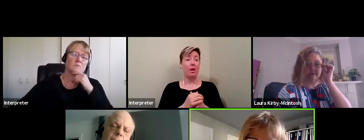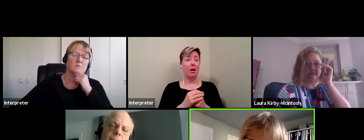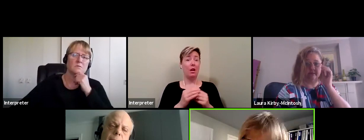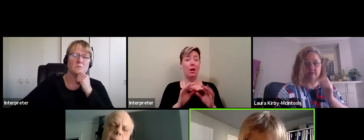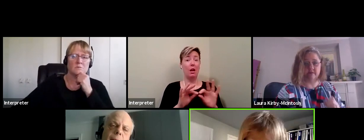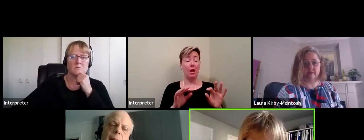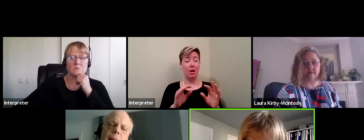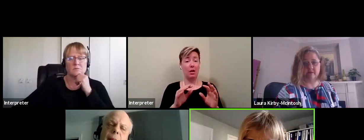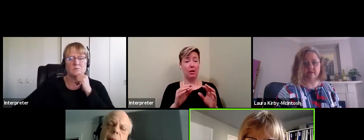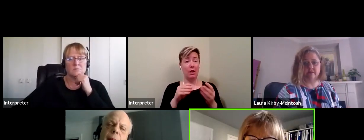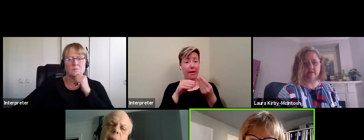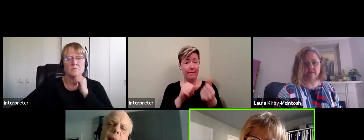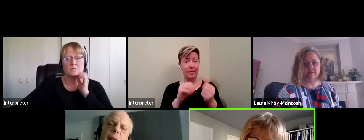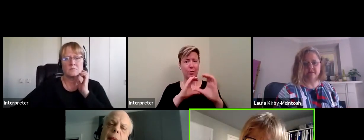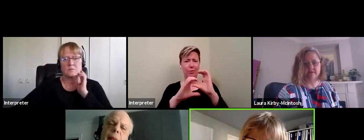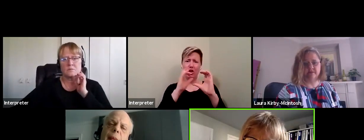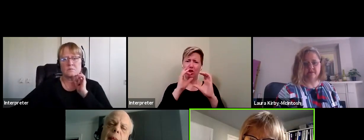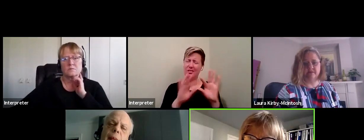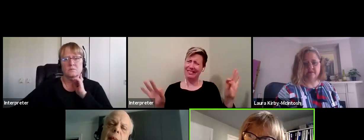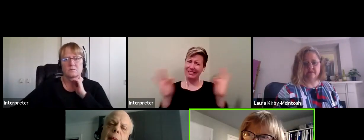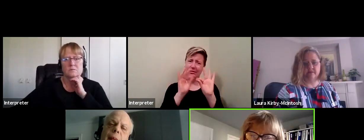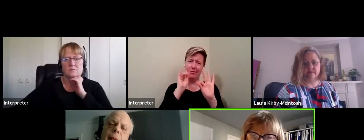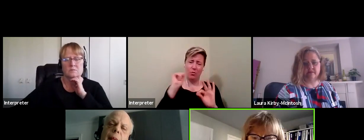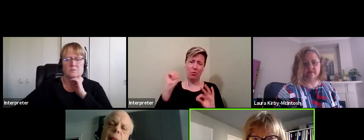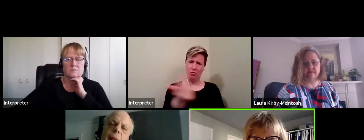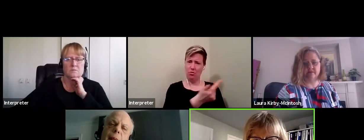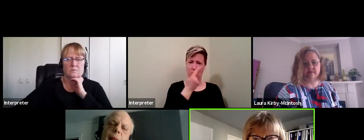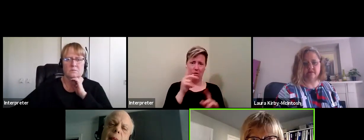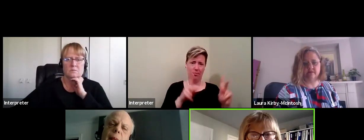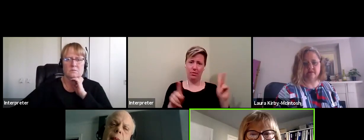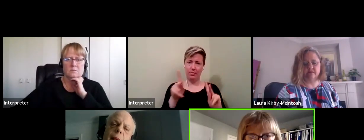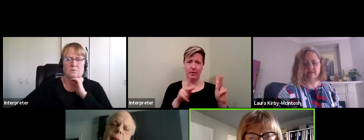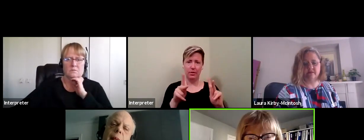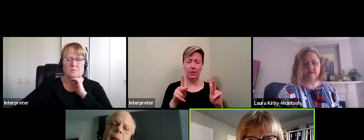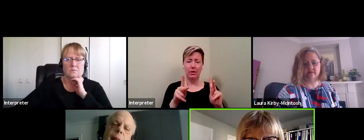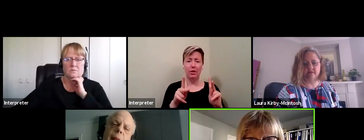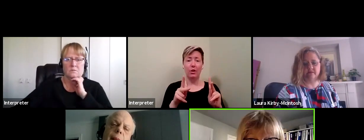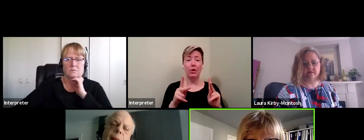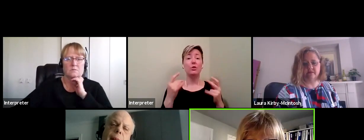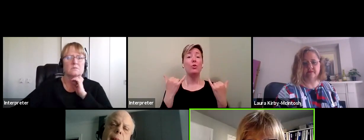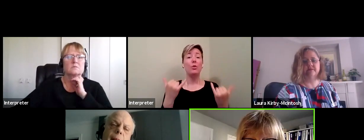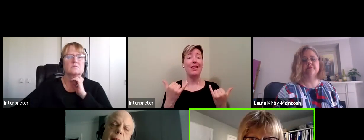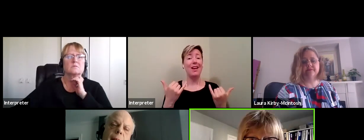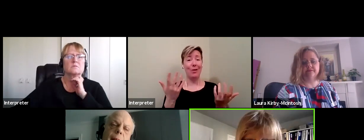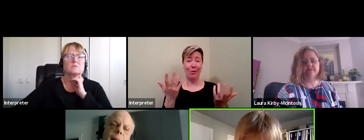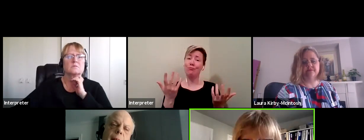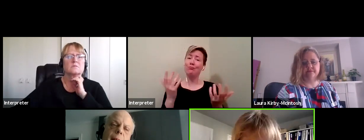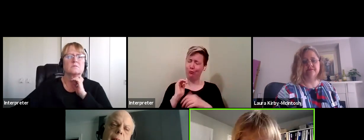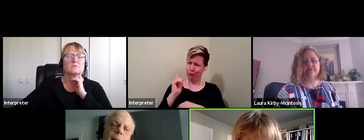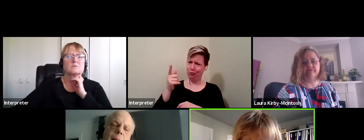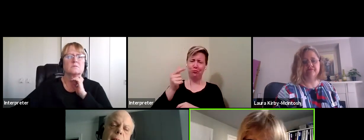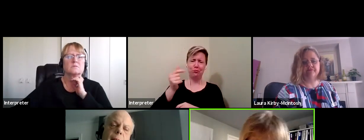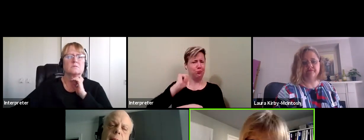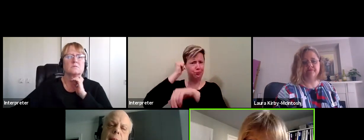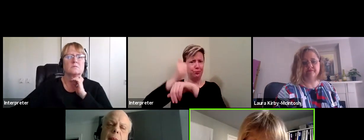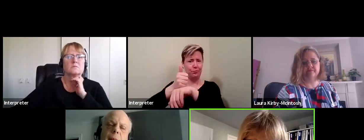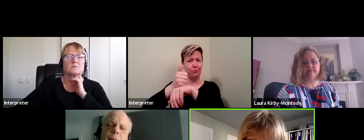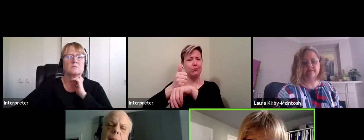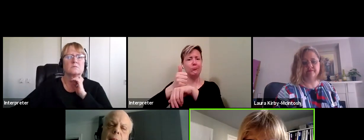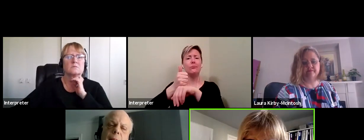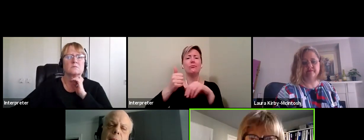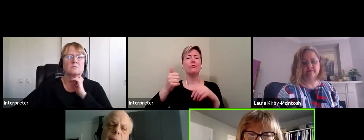for all of us. So what we have now is a system where there's a hotline, okay? That hotline is a